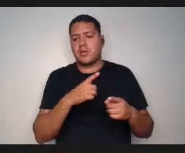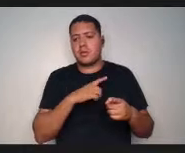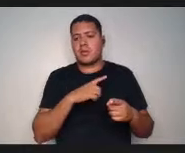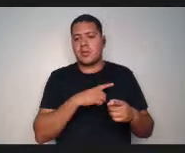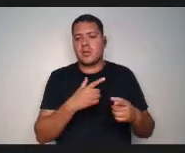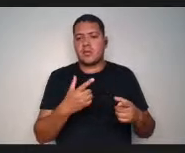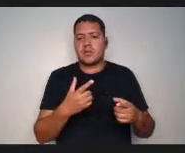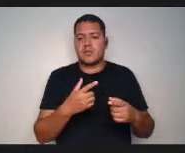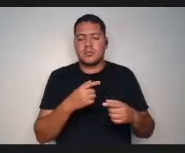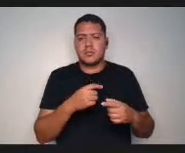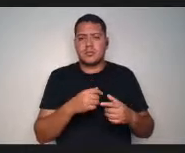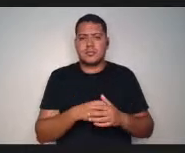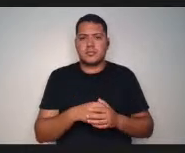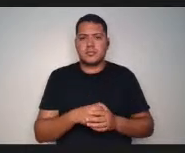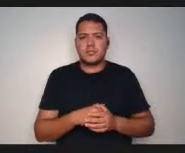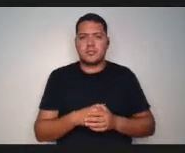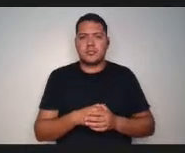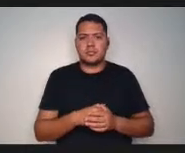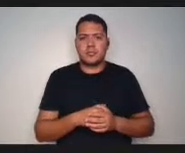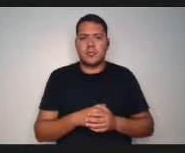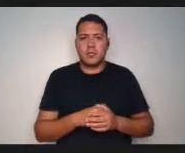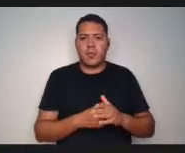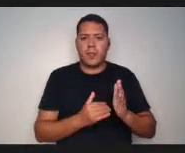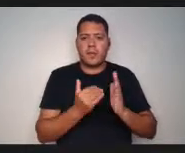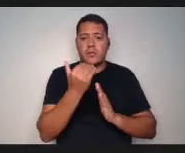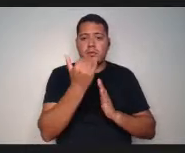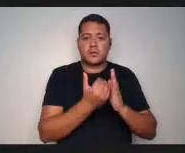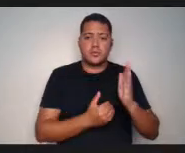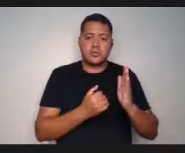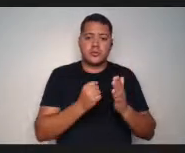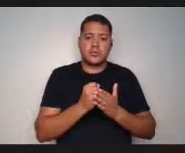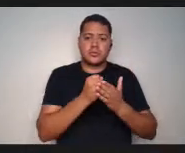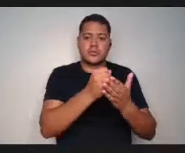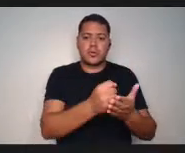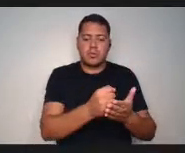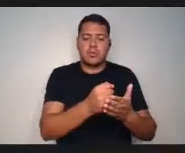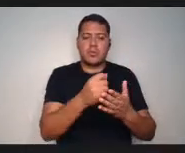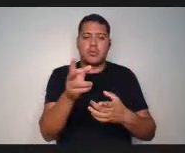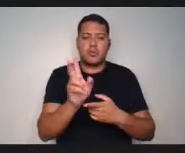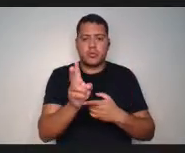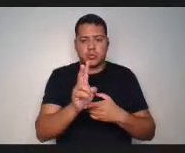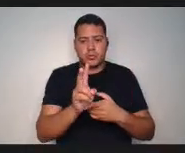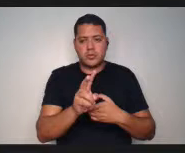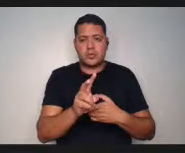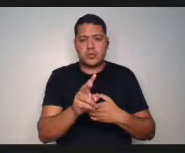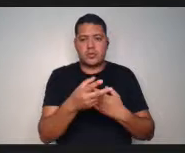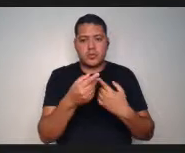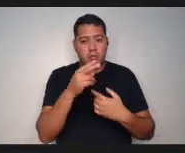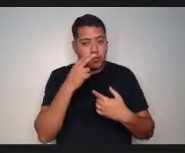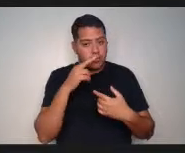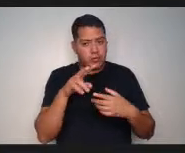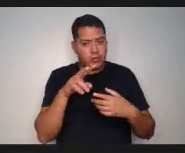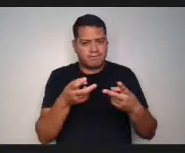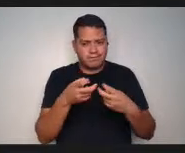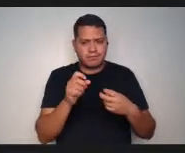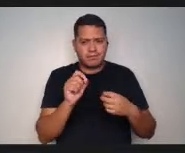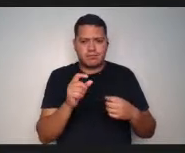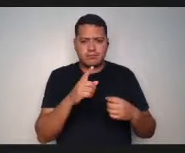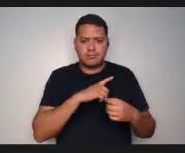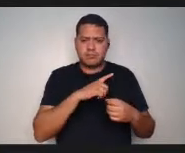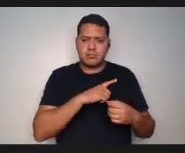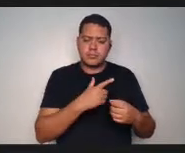or psychological distress, but they did find that there were significant reductions in work-related and personal